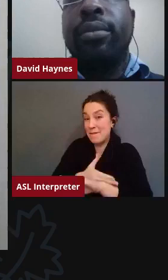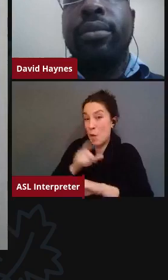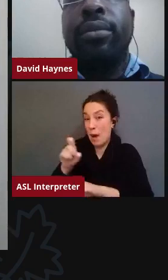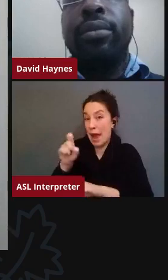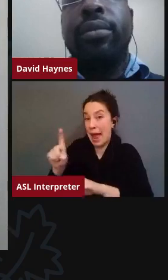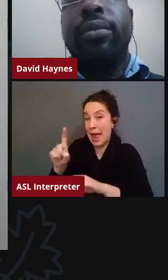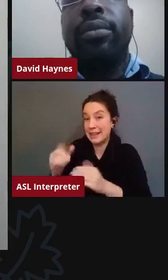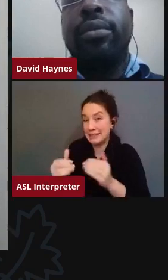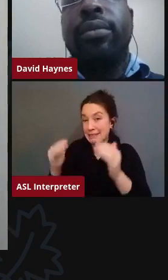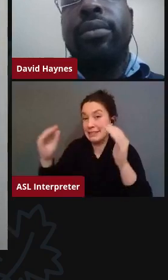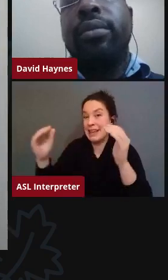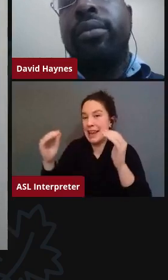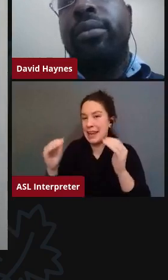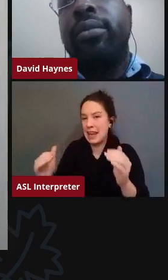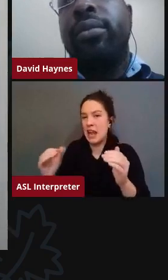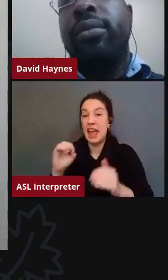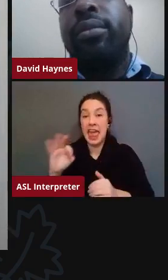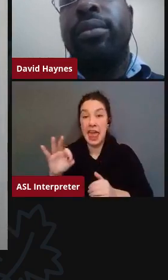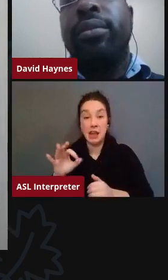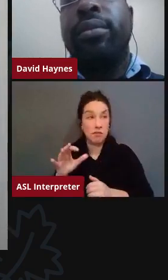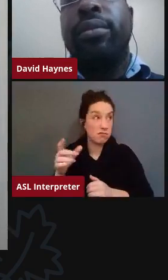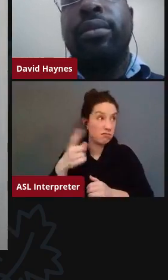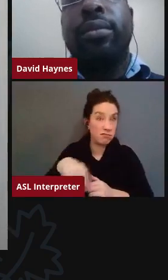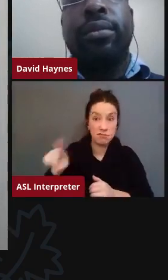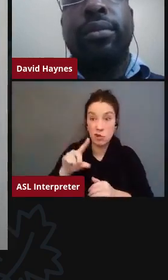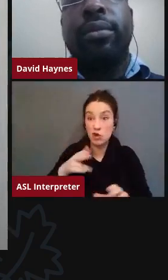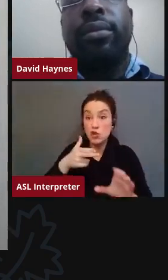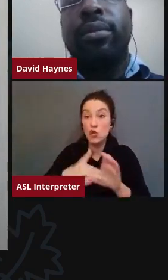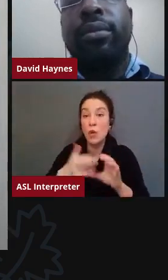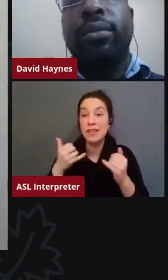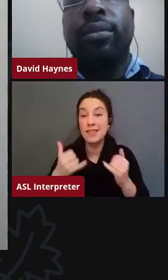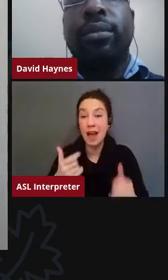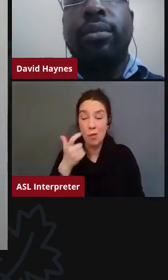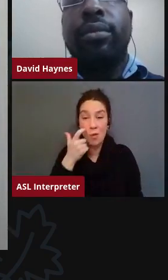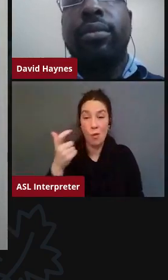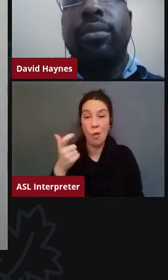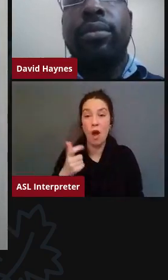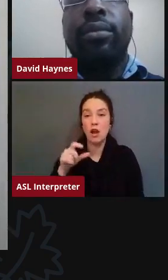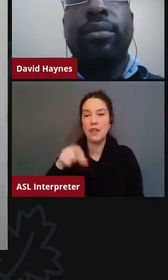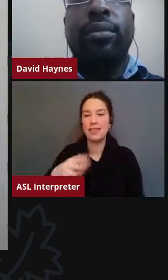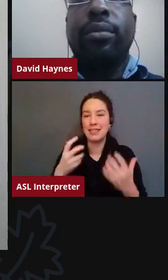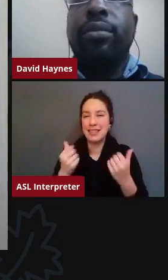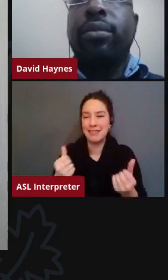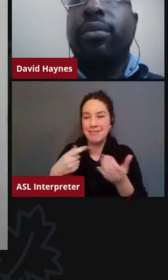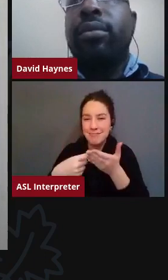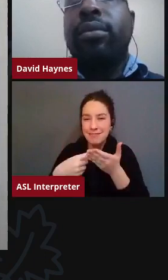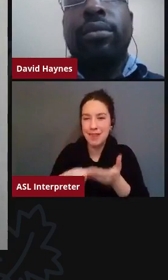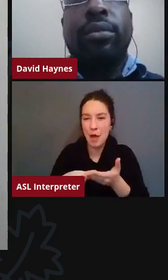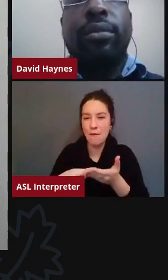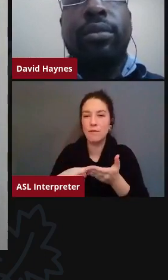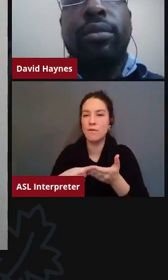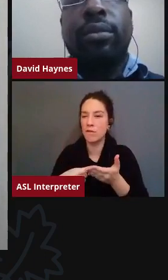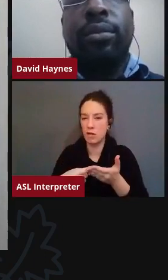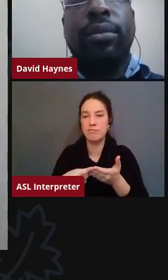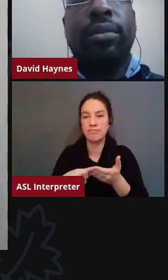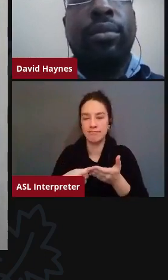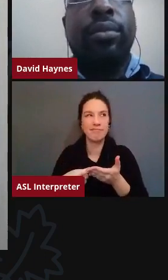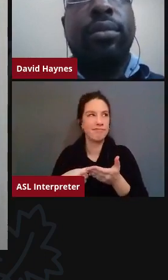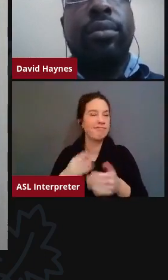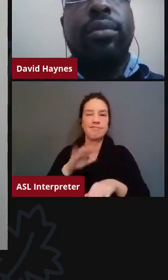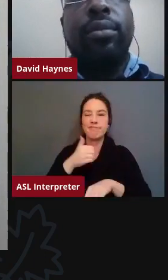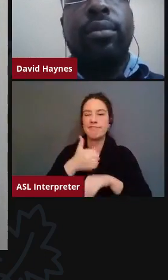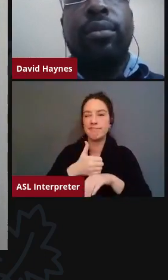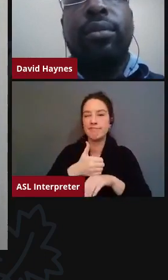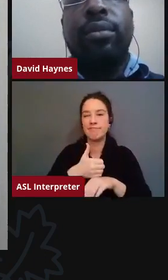just joining us, this is the health discussion forum that we have every other month